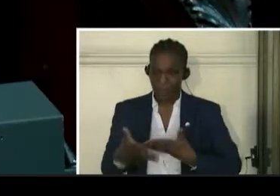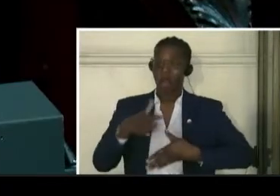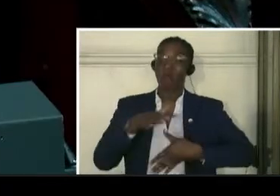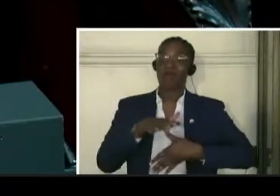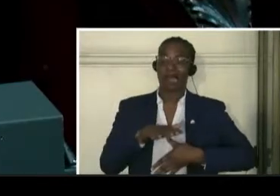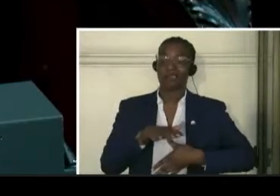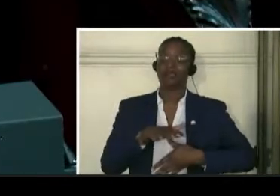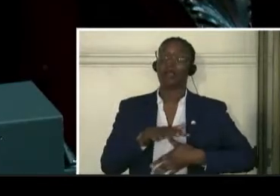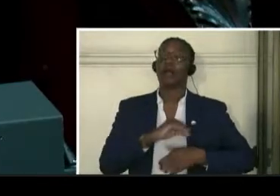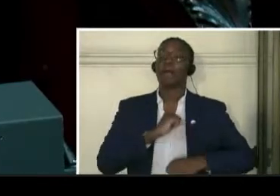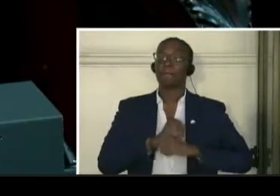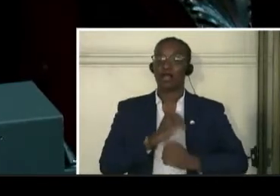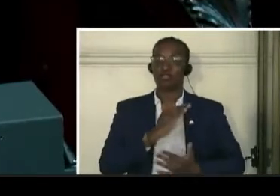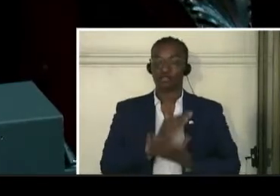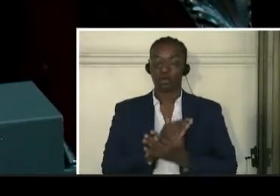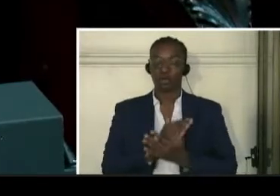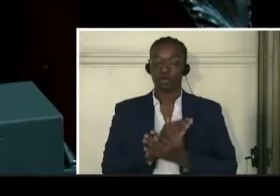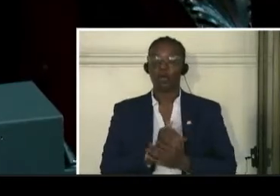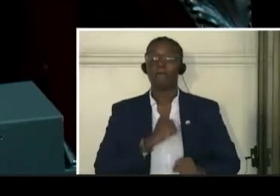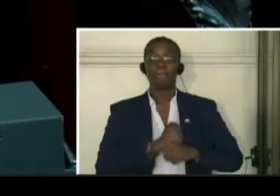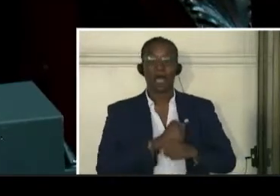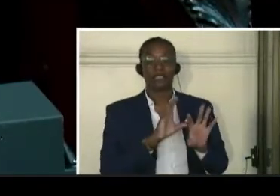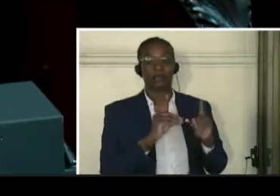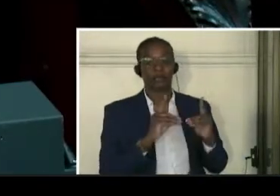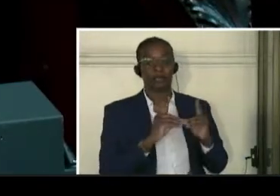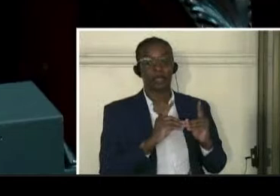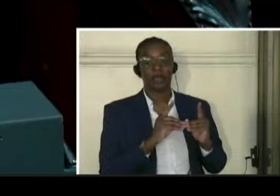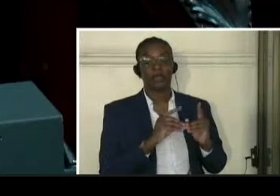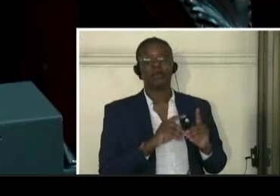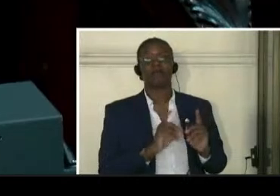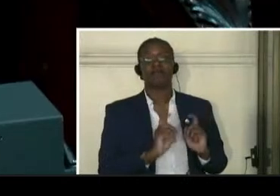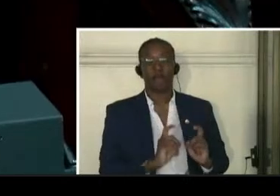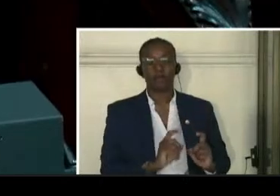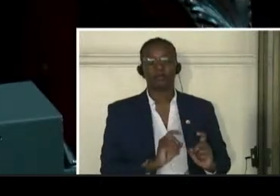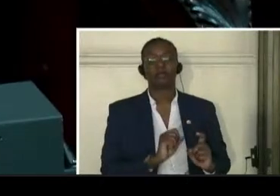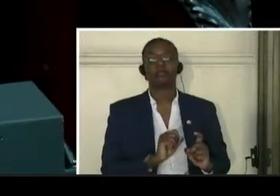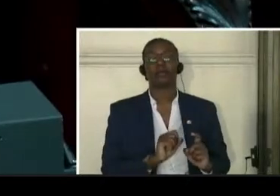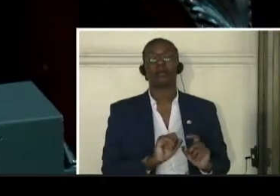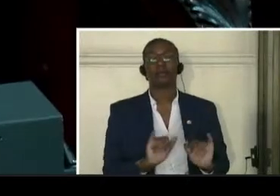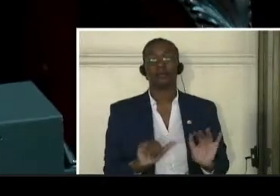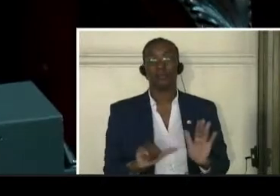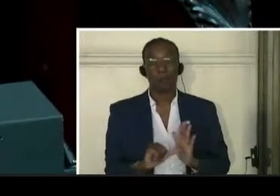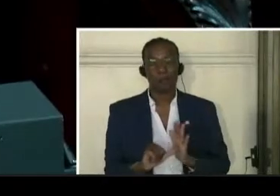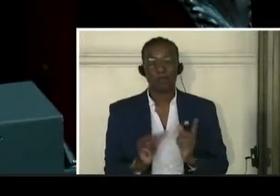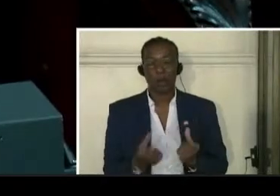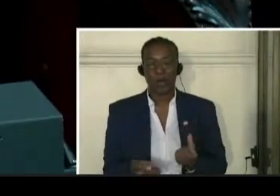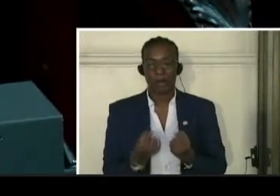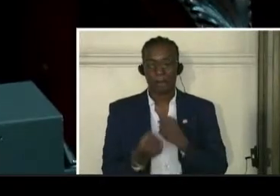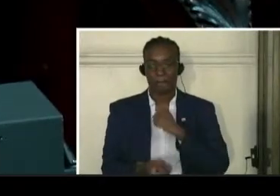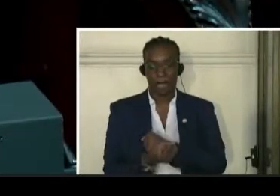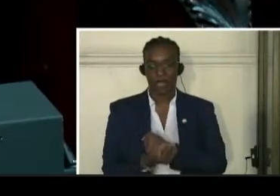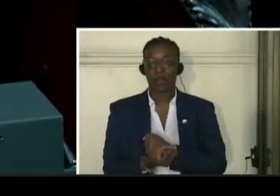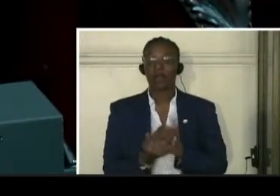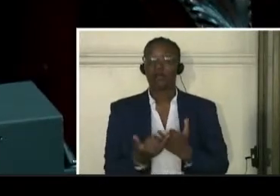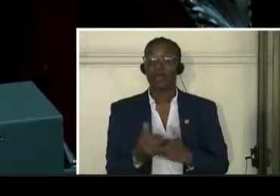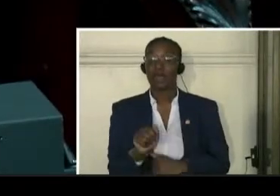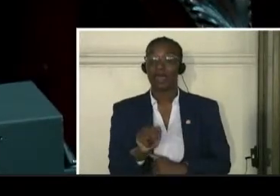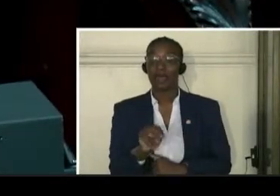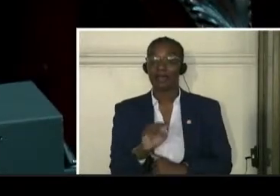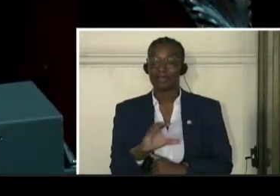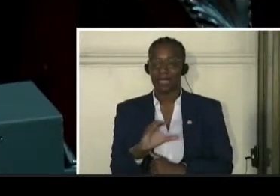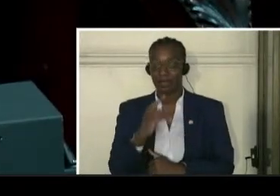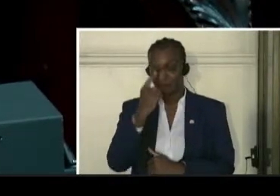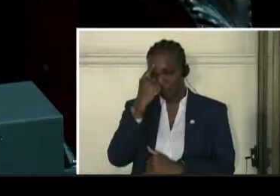reprioritization ought to be made within the department and the impediment it causes. The ANC strongly believes